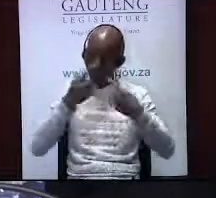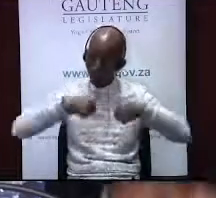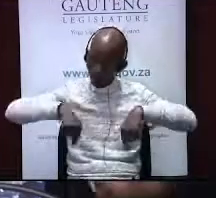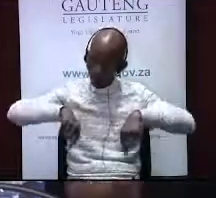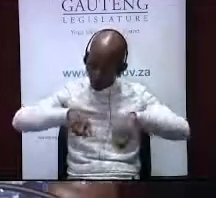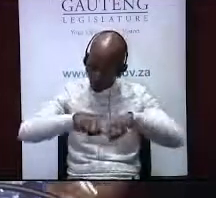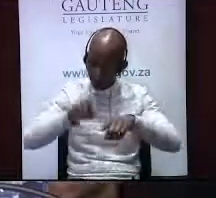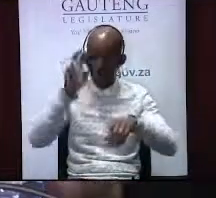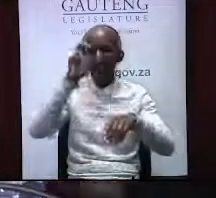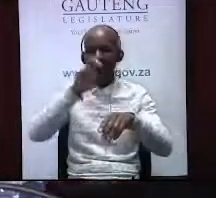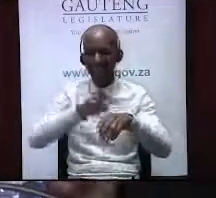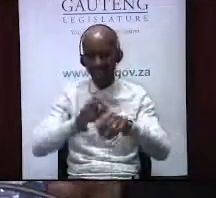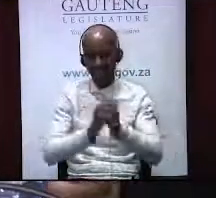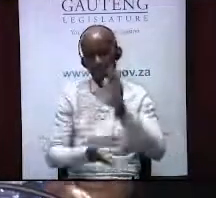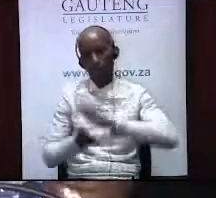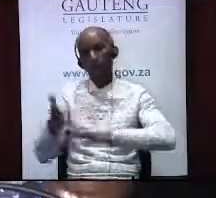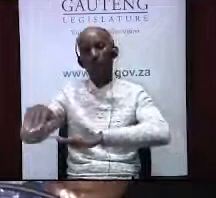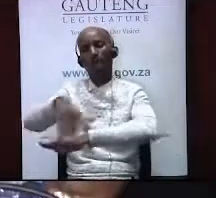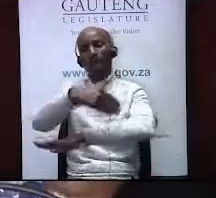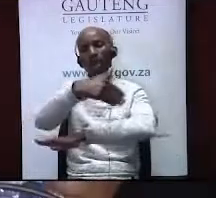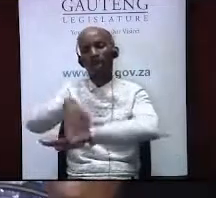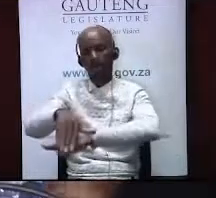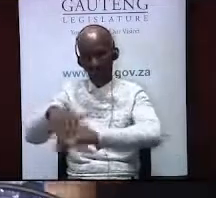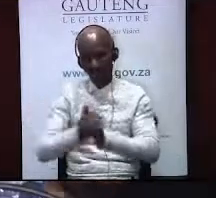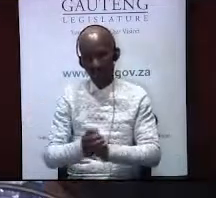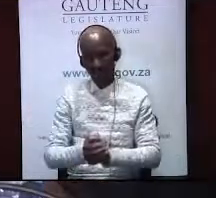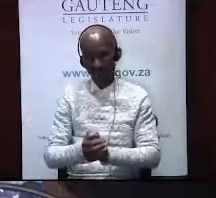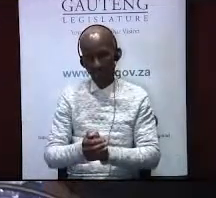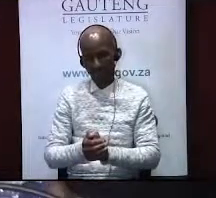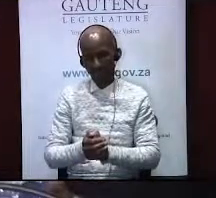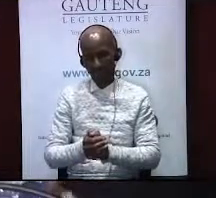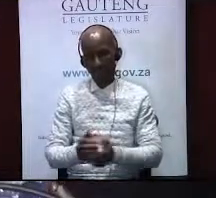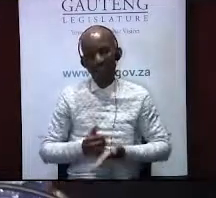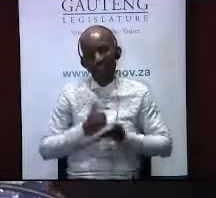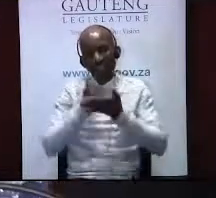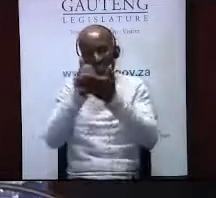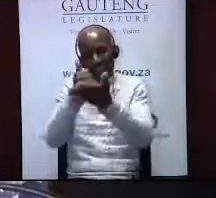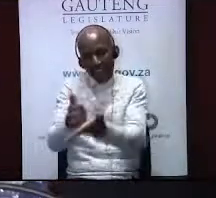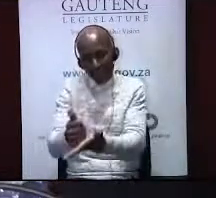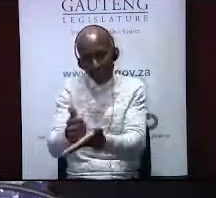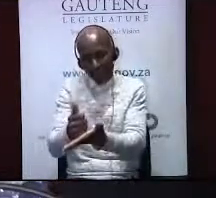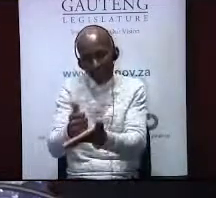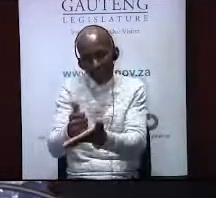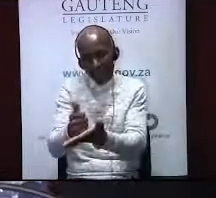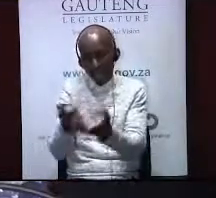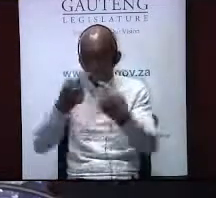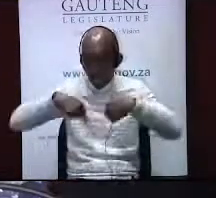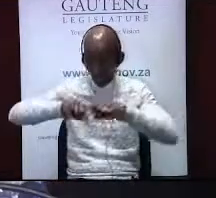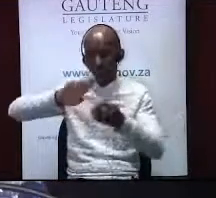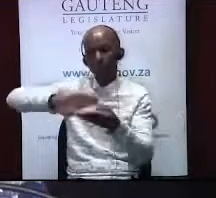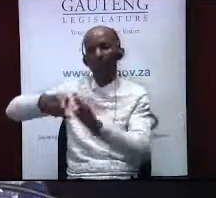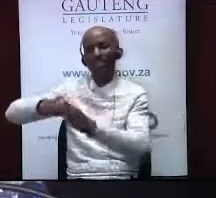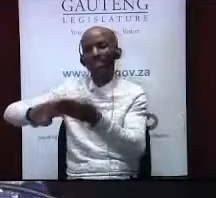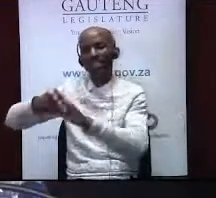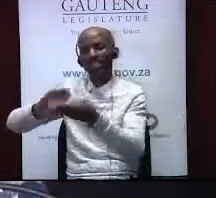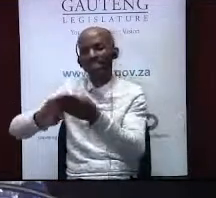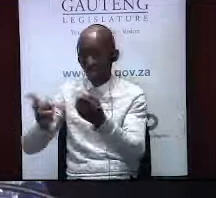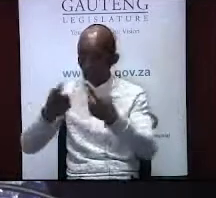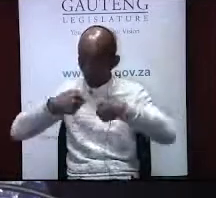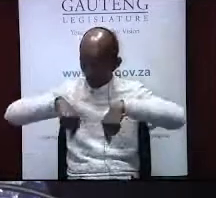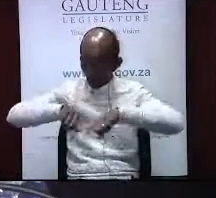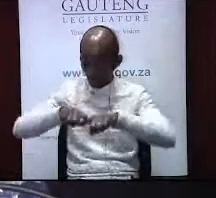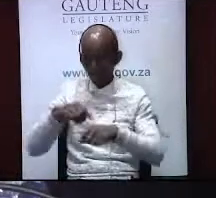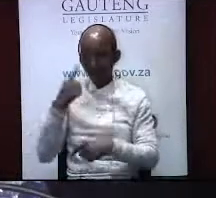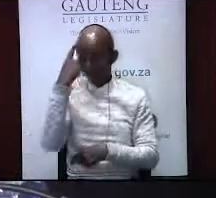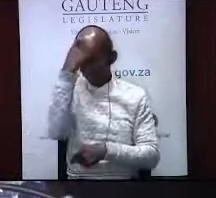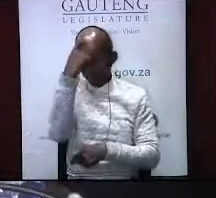Runa, we need to go out. Ro fepa sechaba sa rona. We are